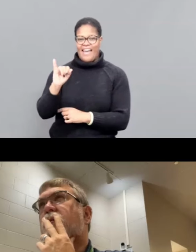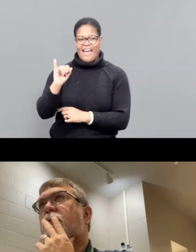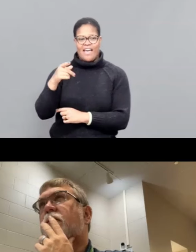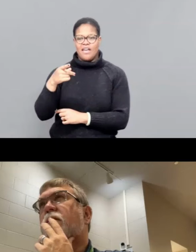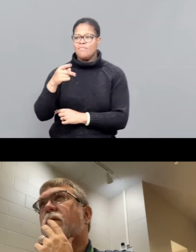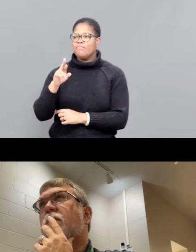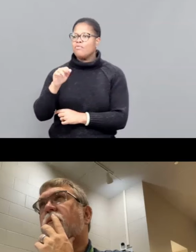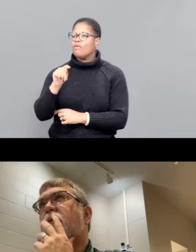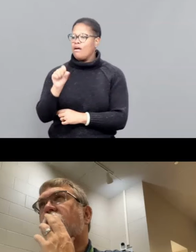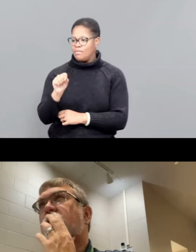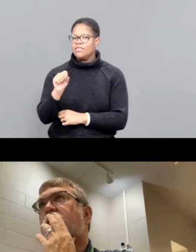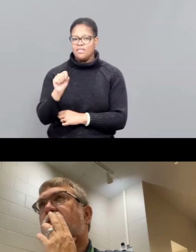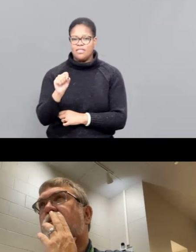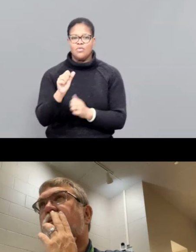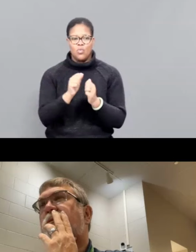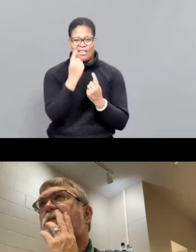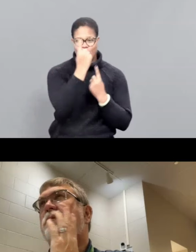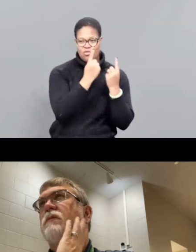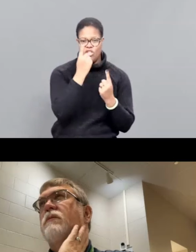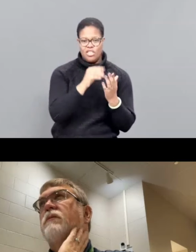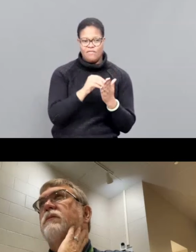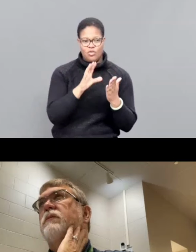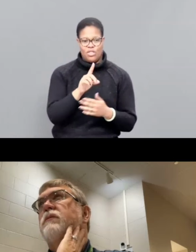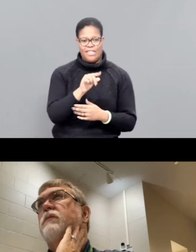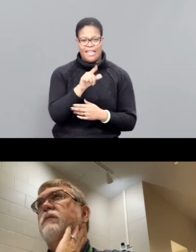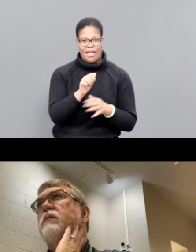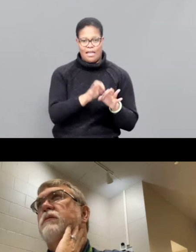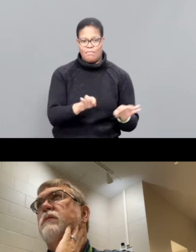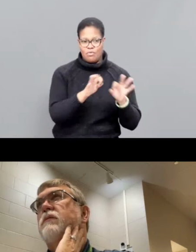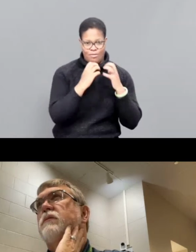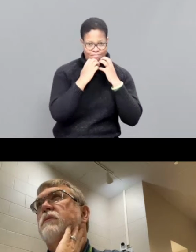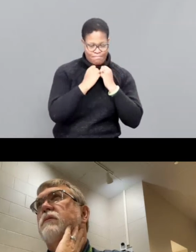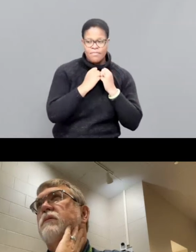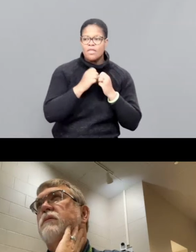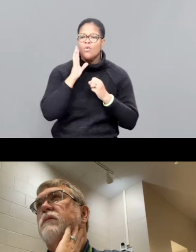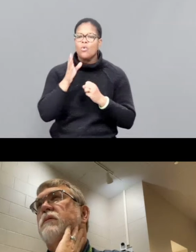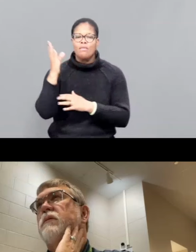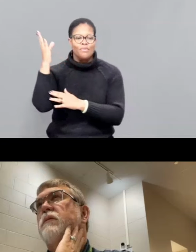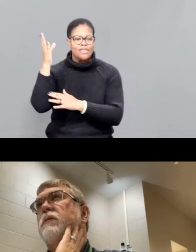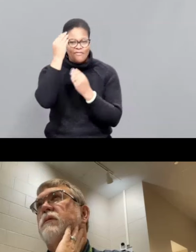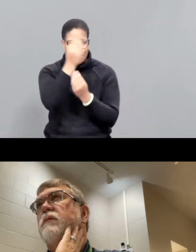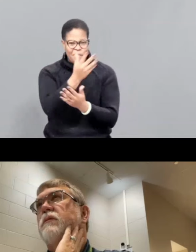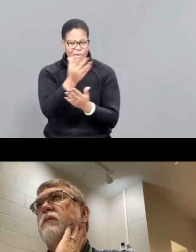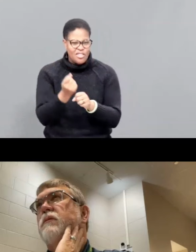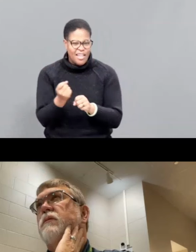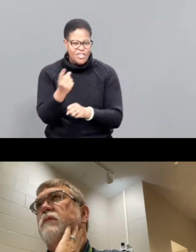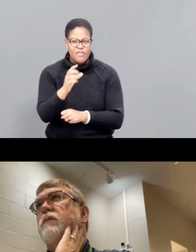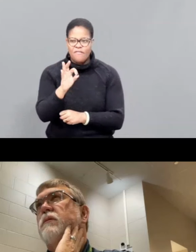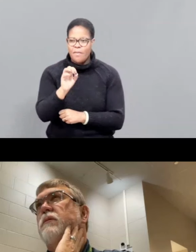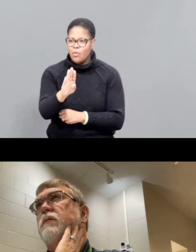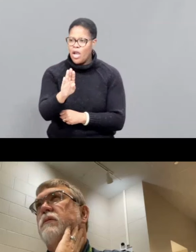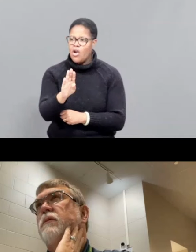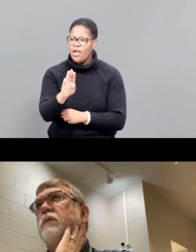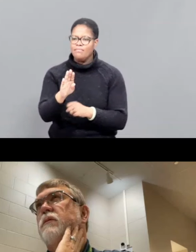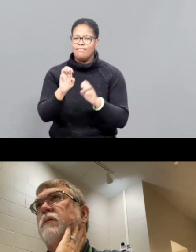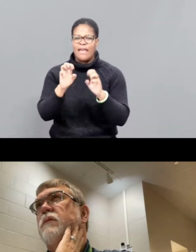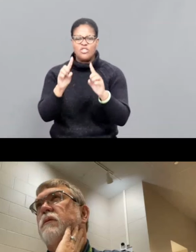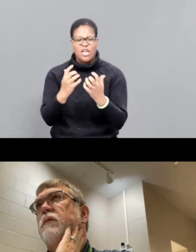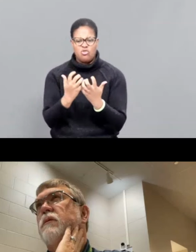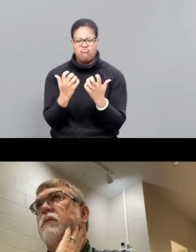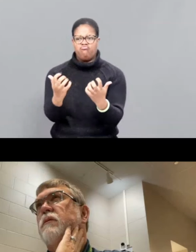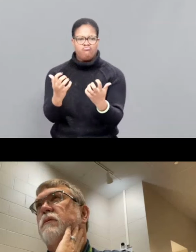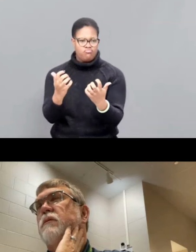keeping student data at the forefront. And she will be presenting that in February to a group of educators. So we're